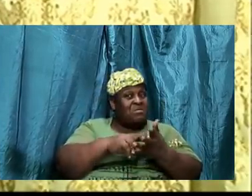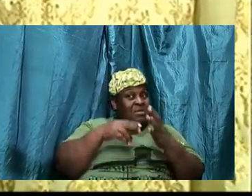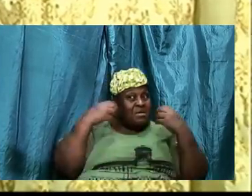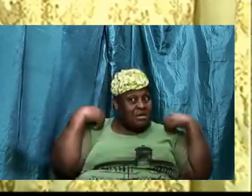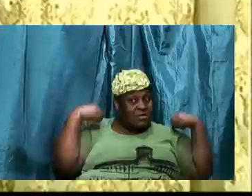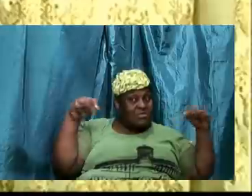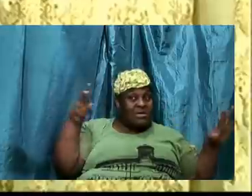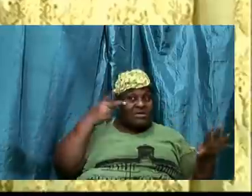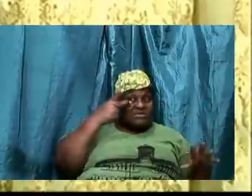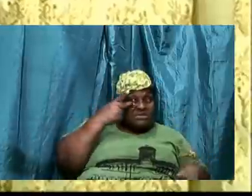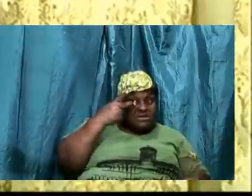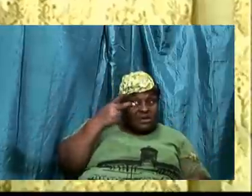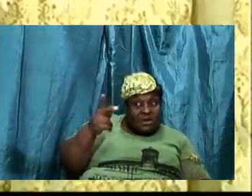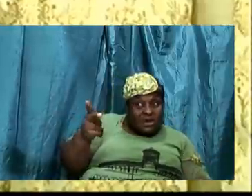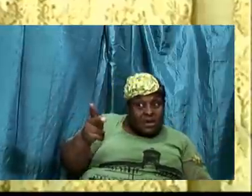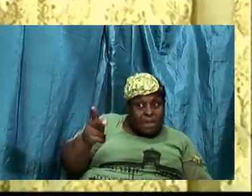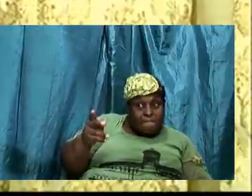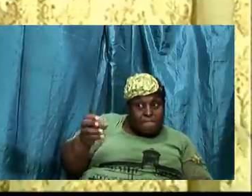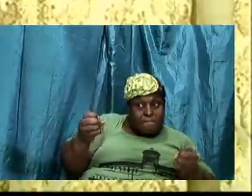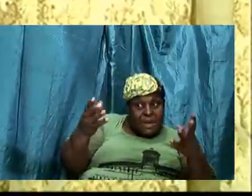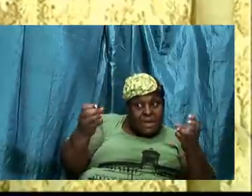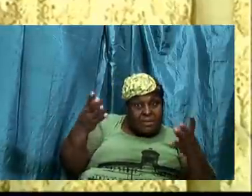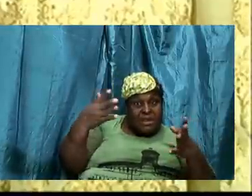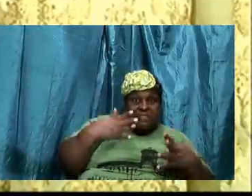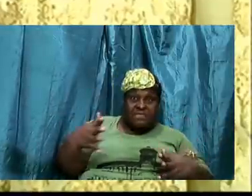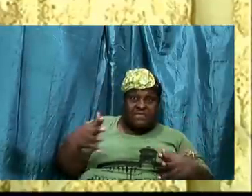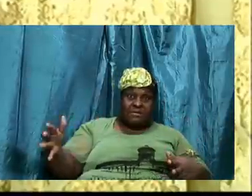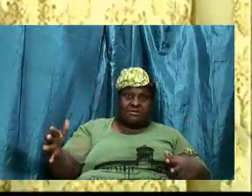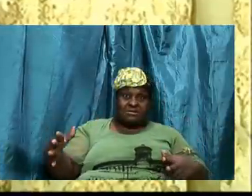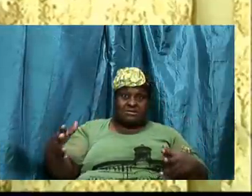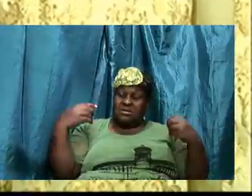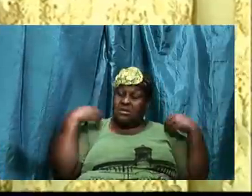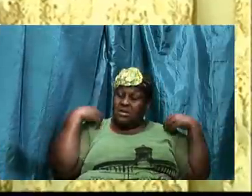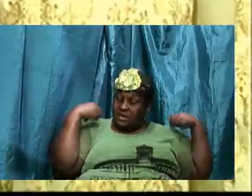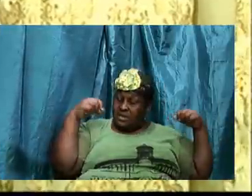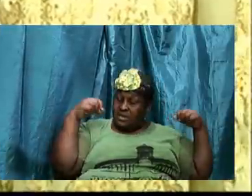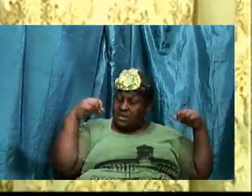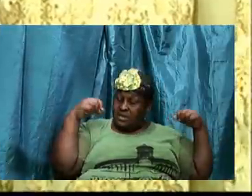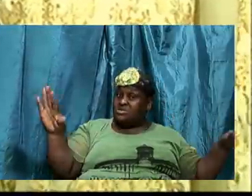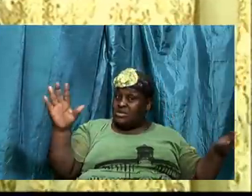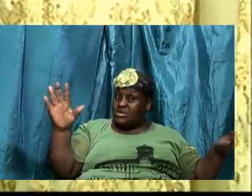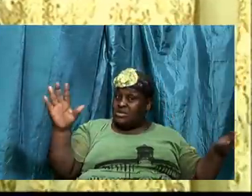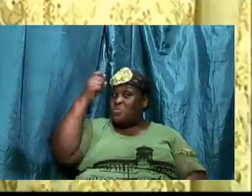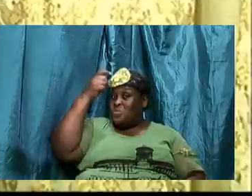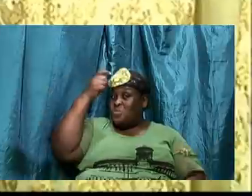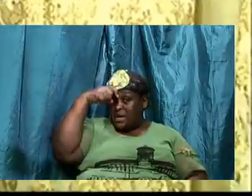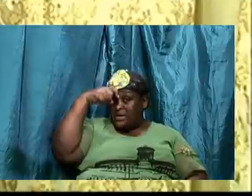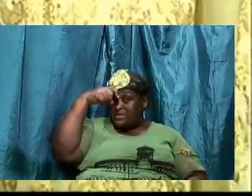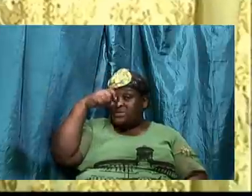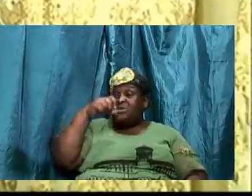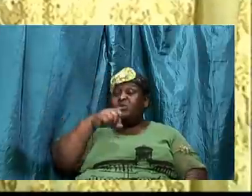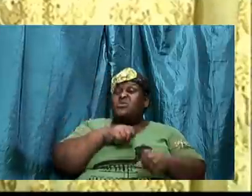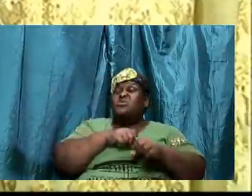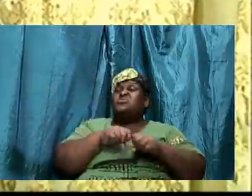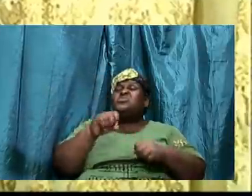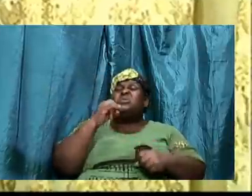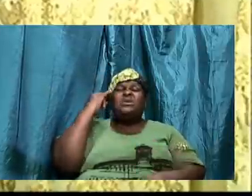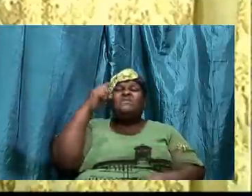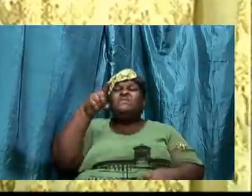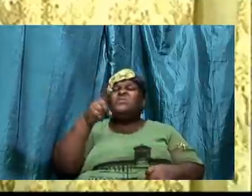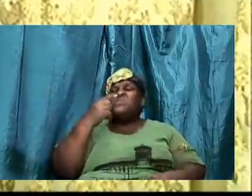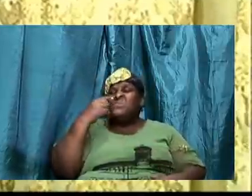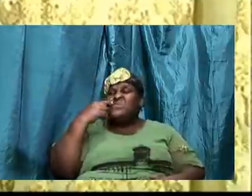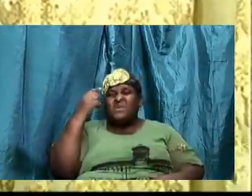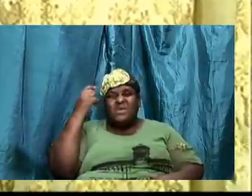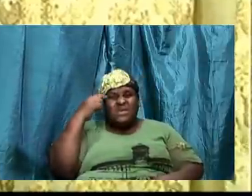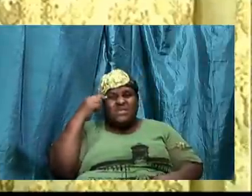means that they are wise. So if you think that you can outsmart